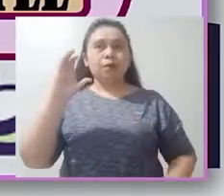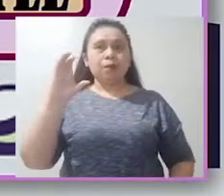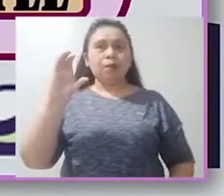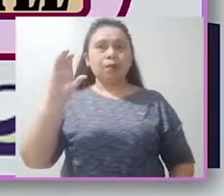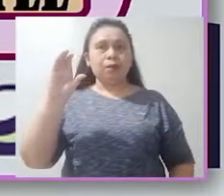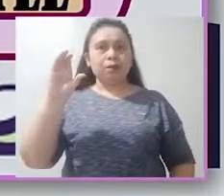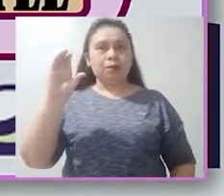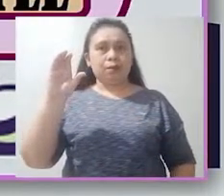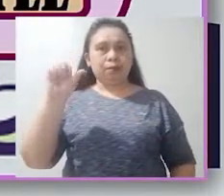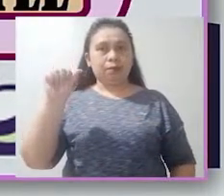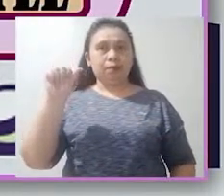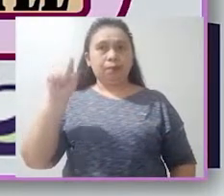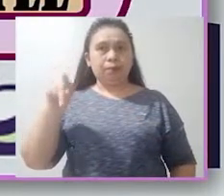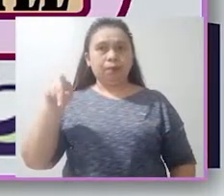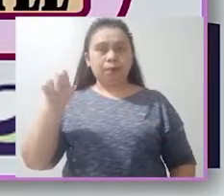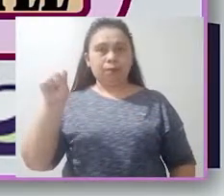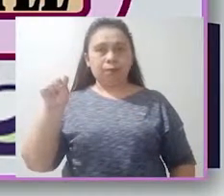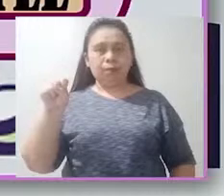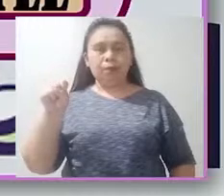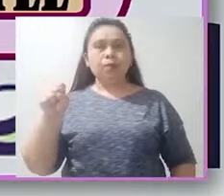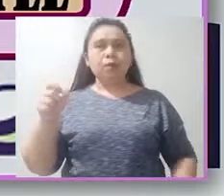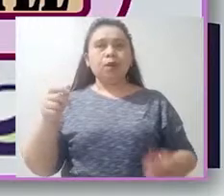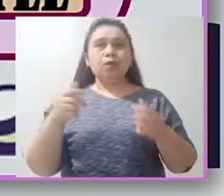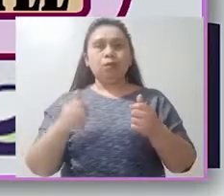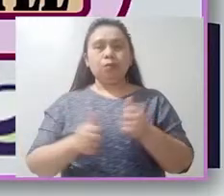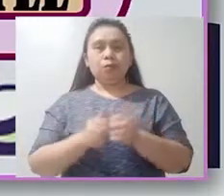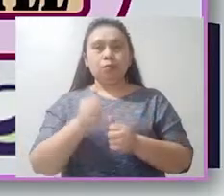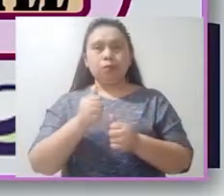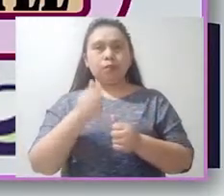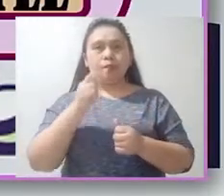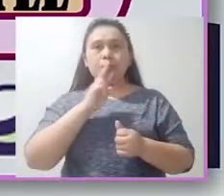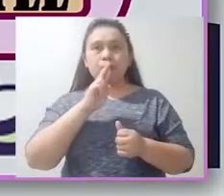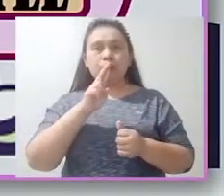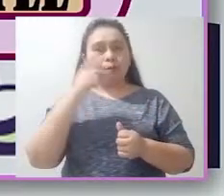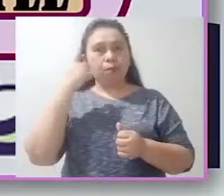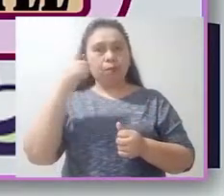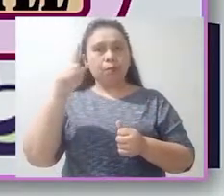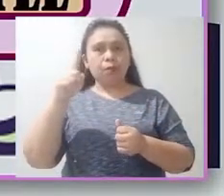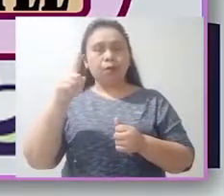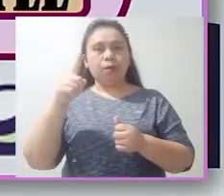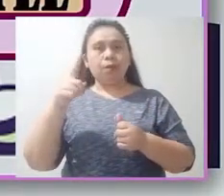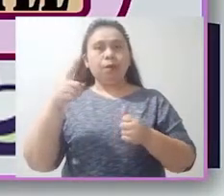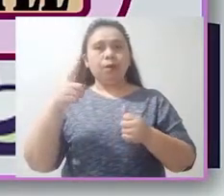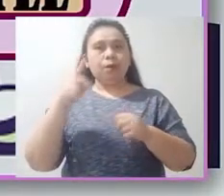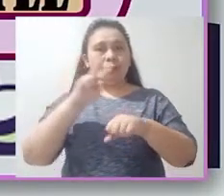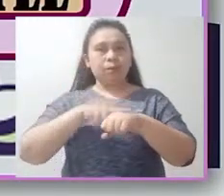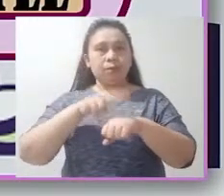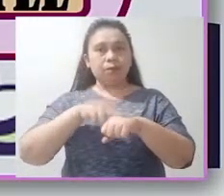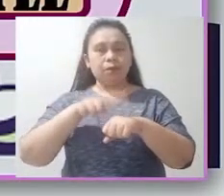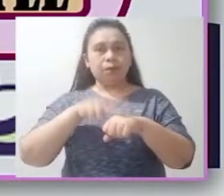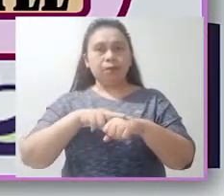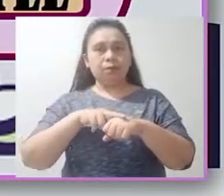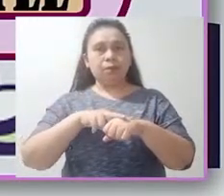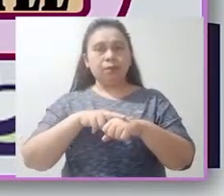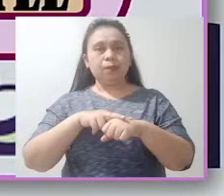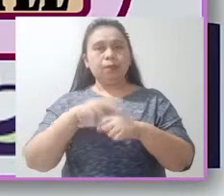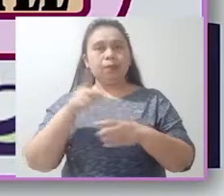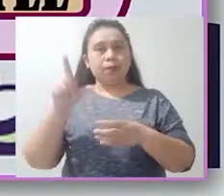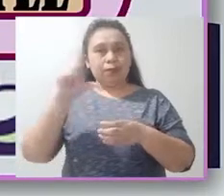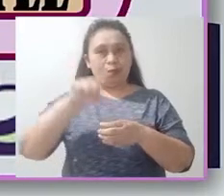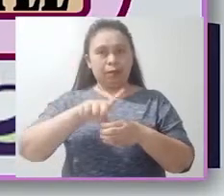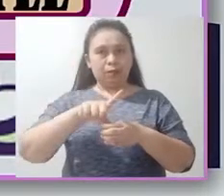or stoppers and are intended to contain chemicals in liquid or powder form